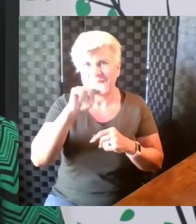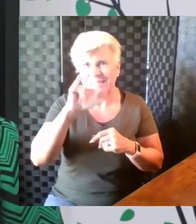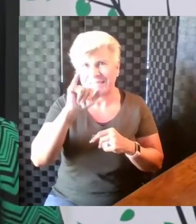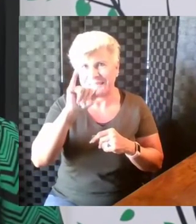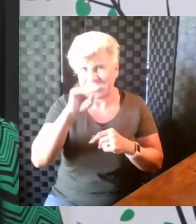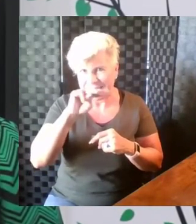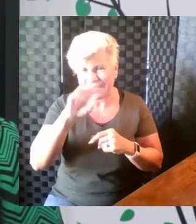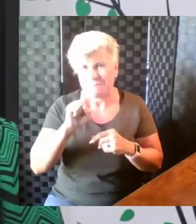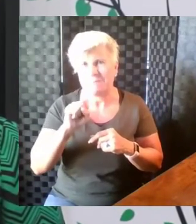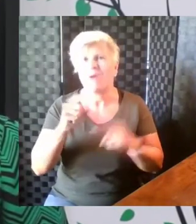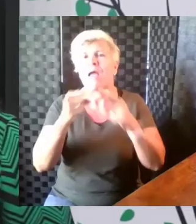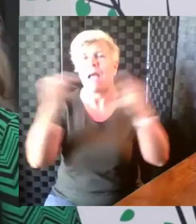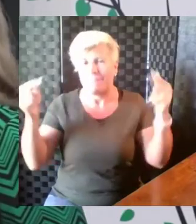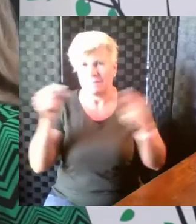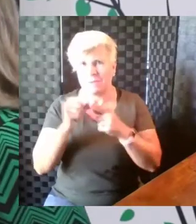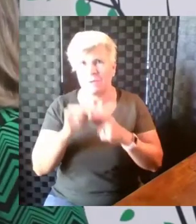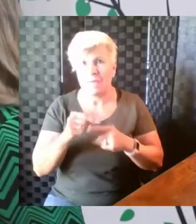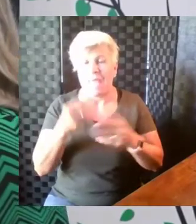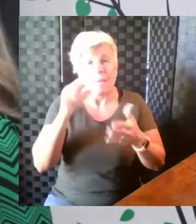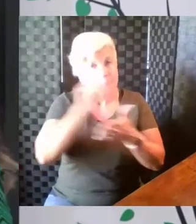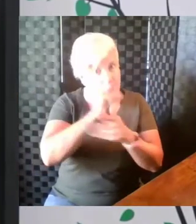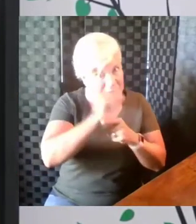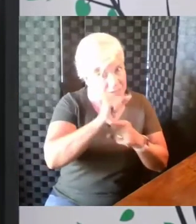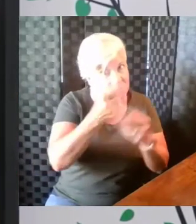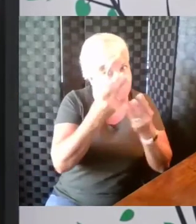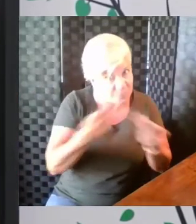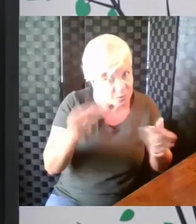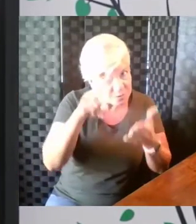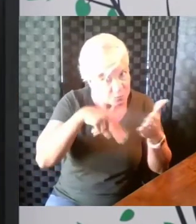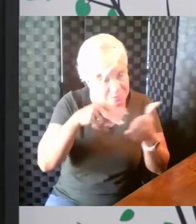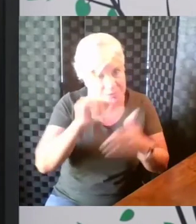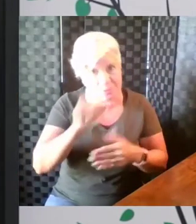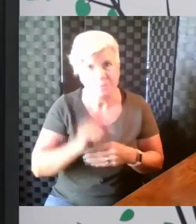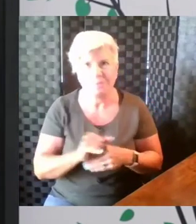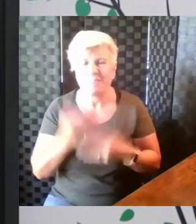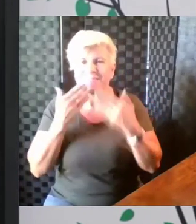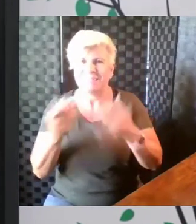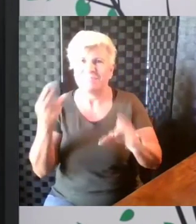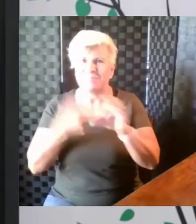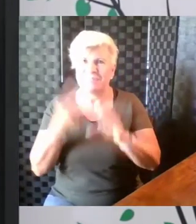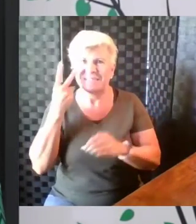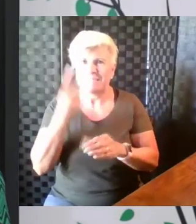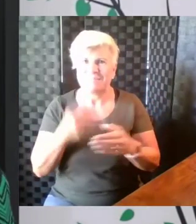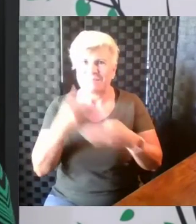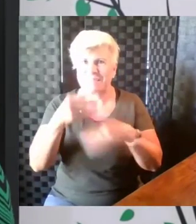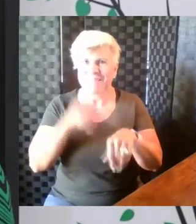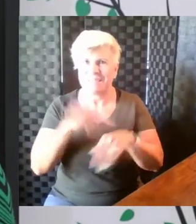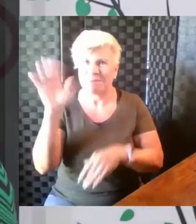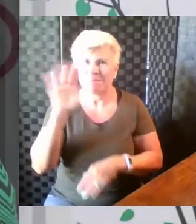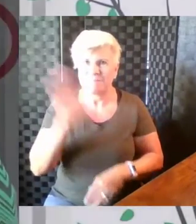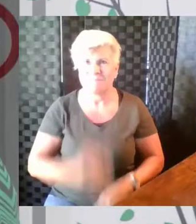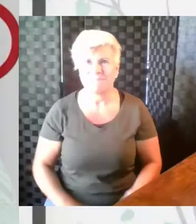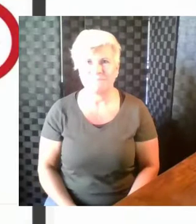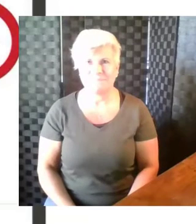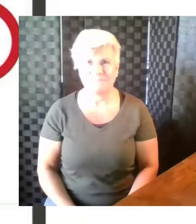fluency when you get a chance. Thanks for joining me, and I will see you next time.